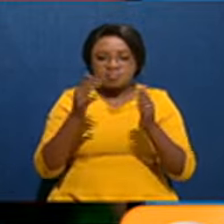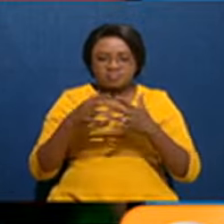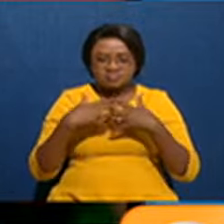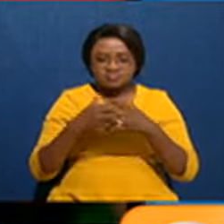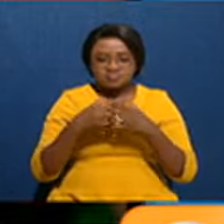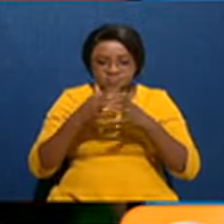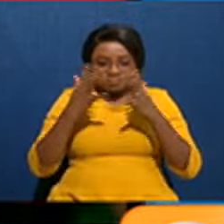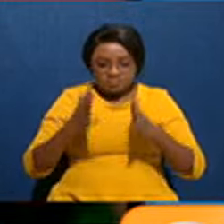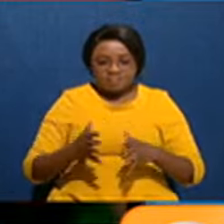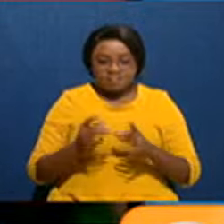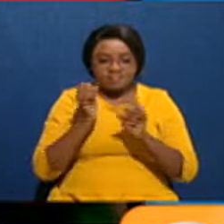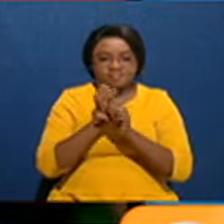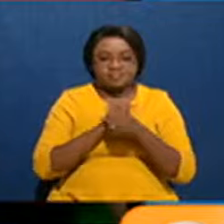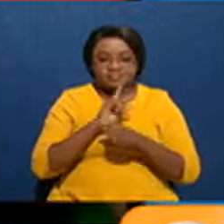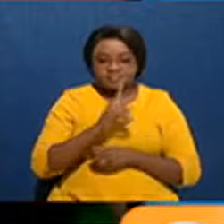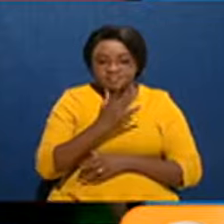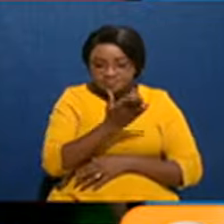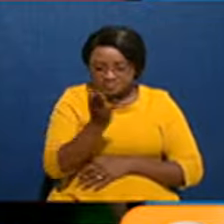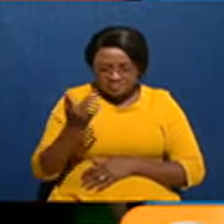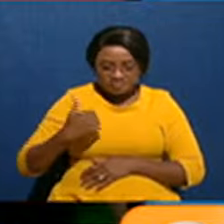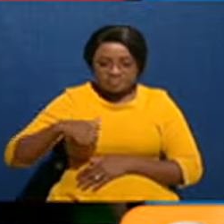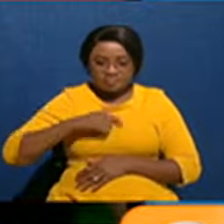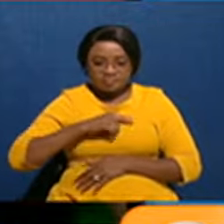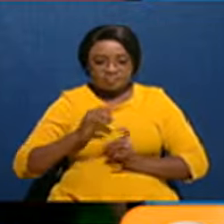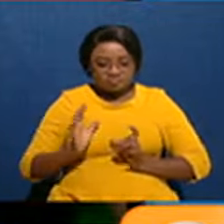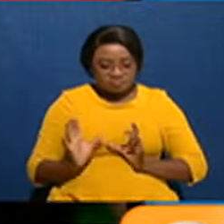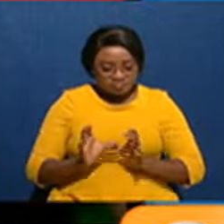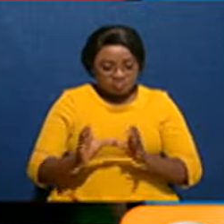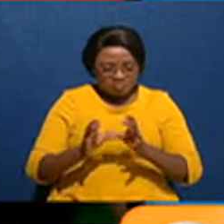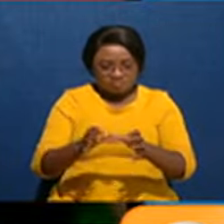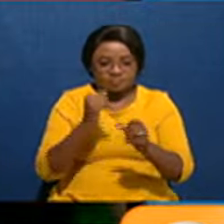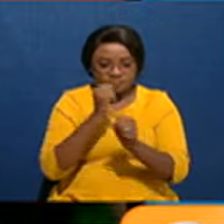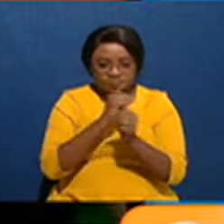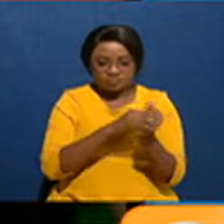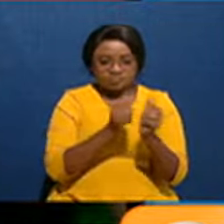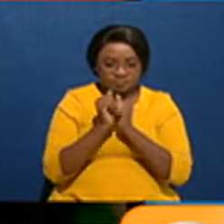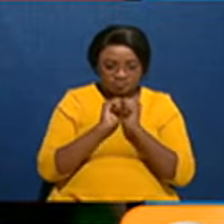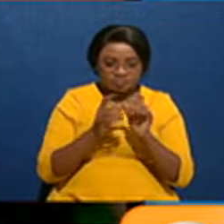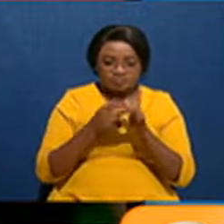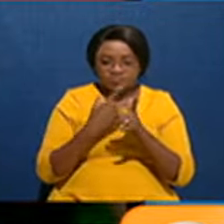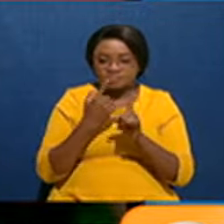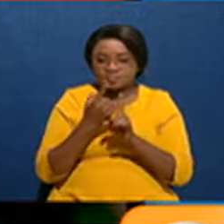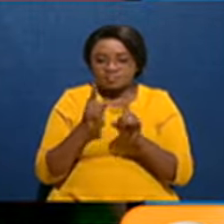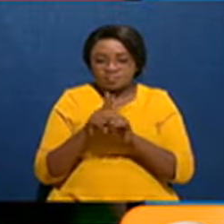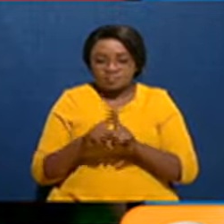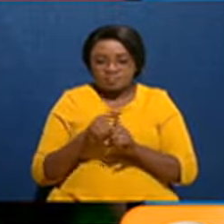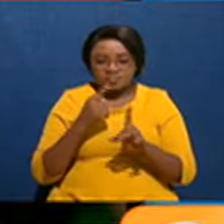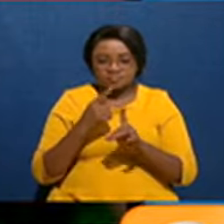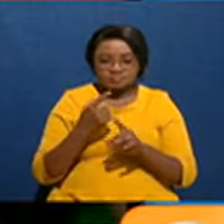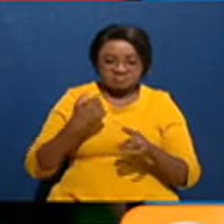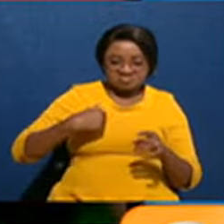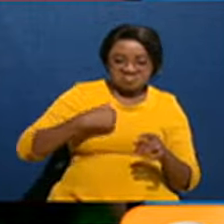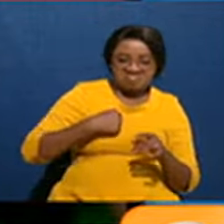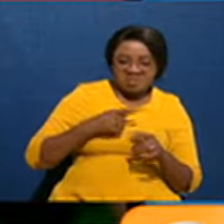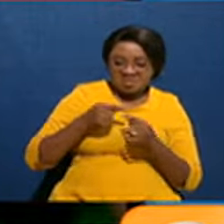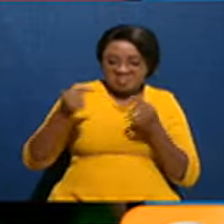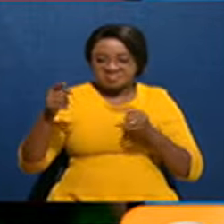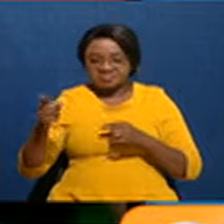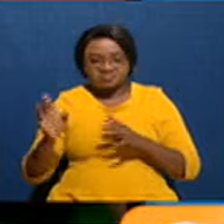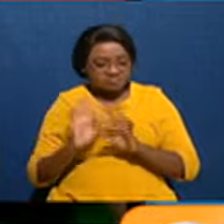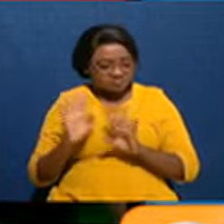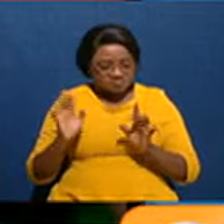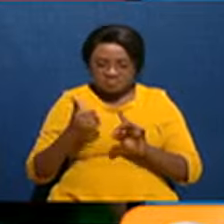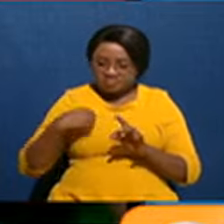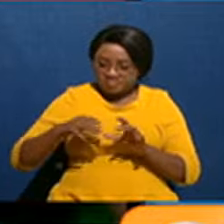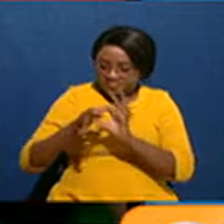conciliation and make sure that we move together. We'll bridge the divisions. There is no us versus them. Okay. We are bringing unity of